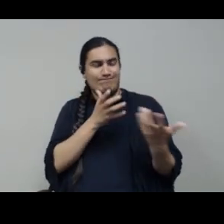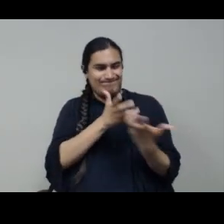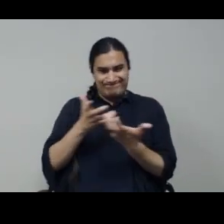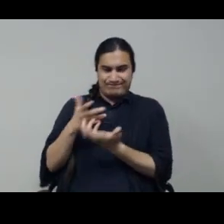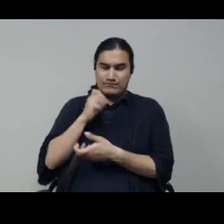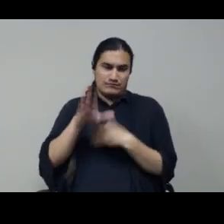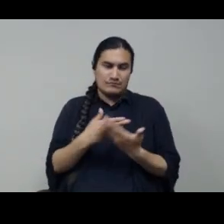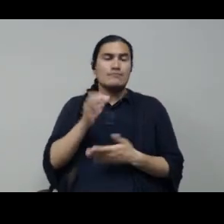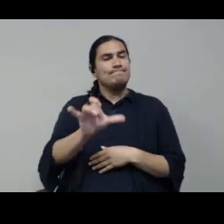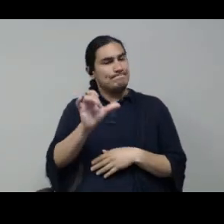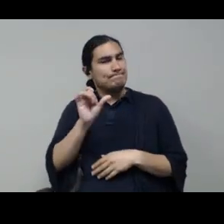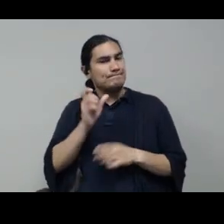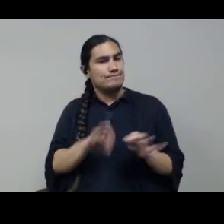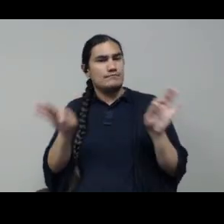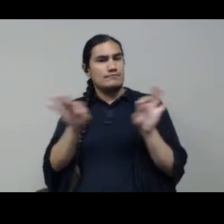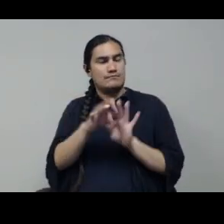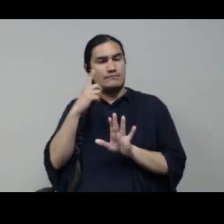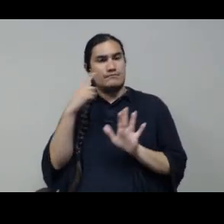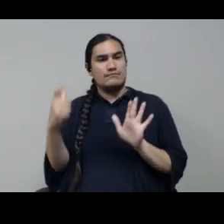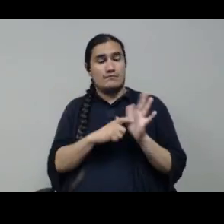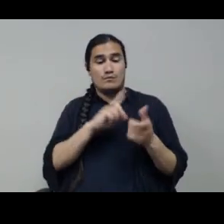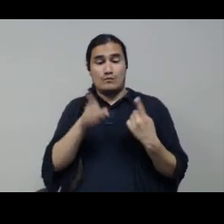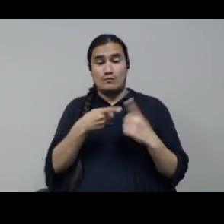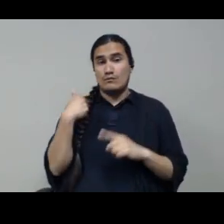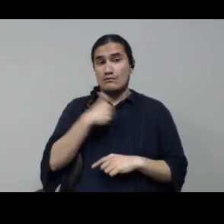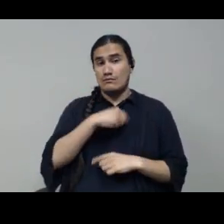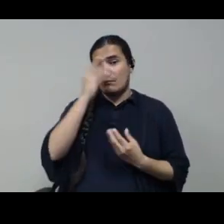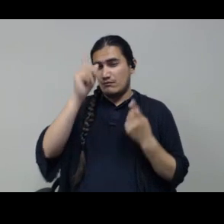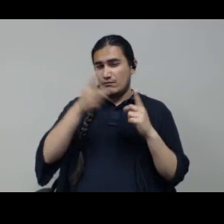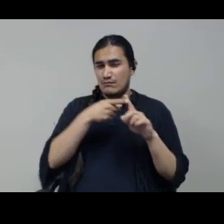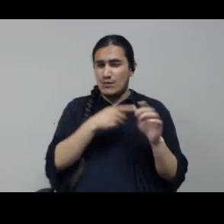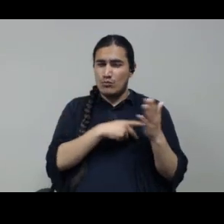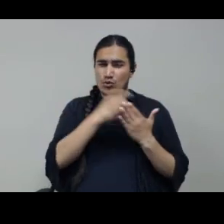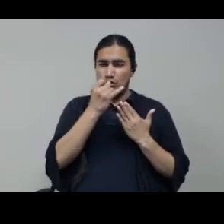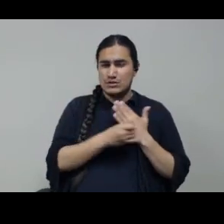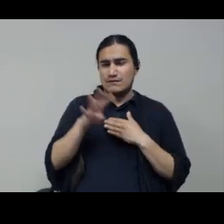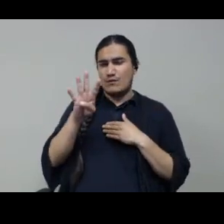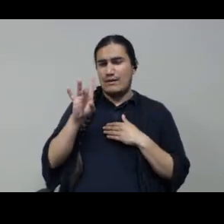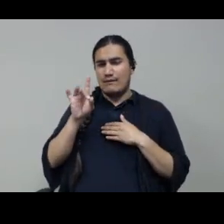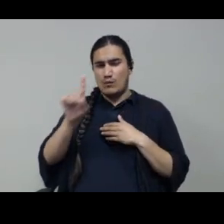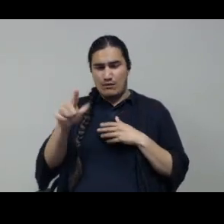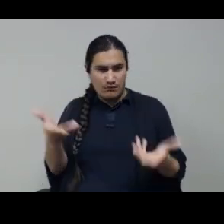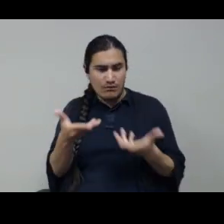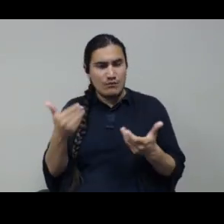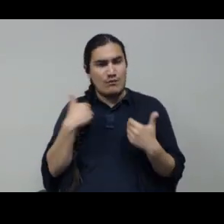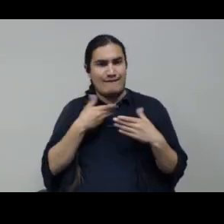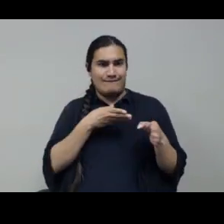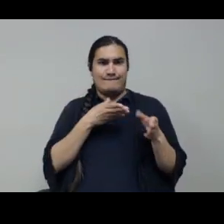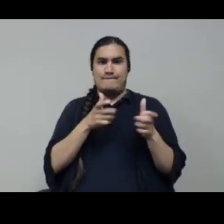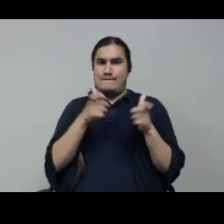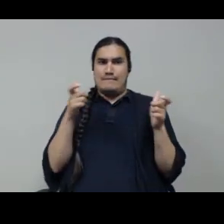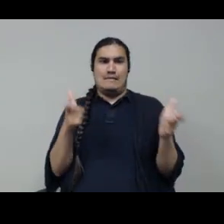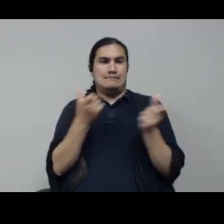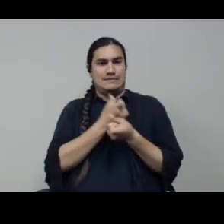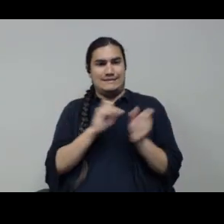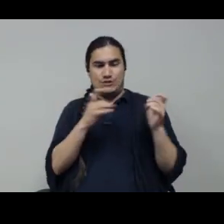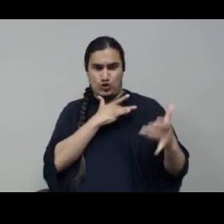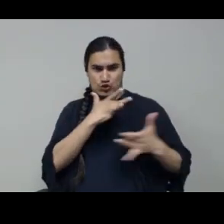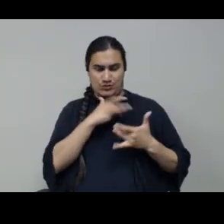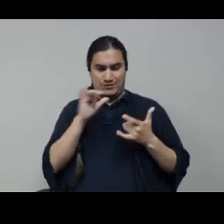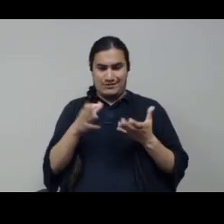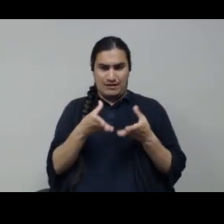we can do, and when we look at projects and we look at the 41 here locally where we have major safety concern issues, and it's a widening